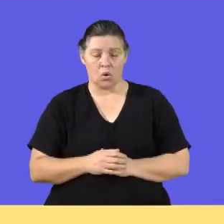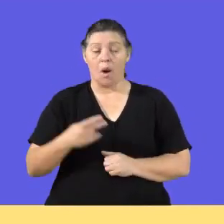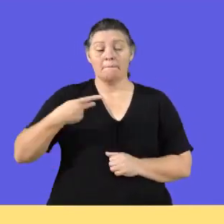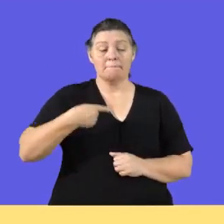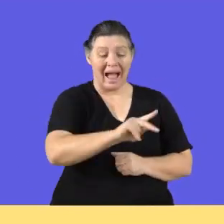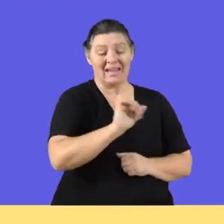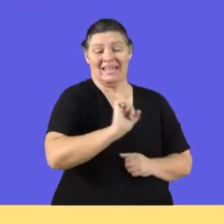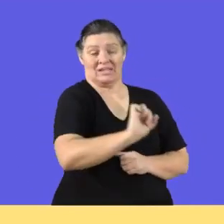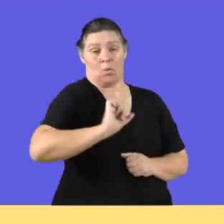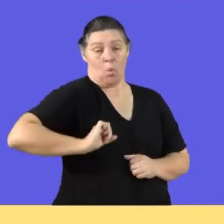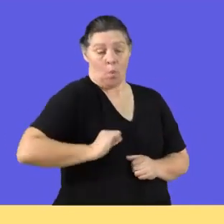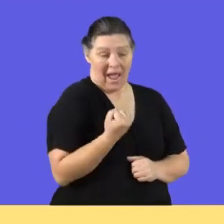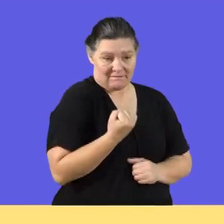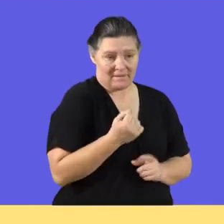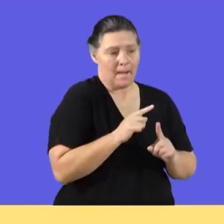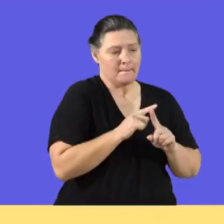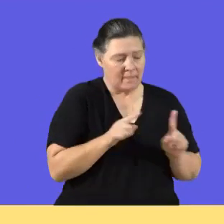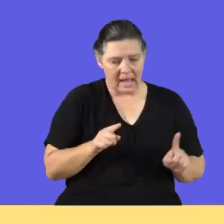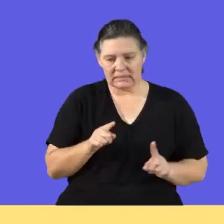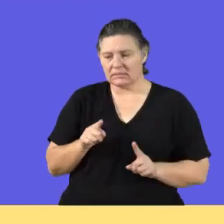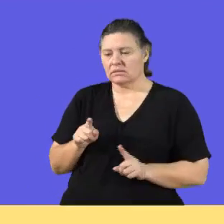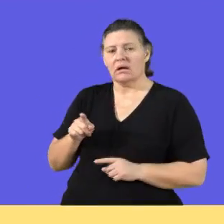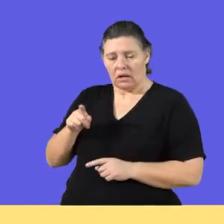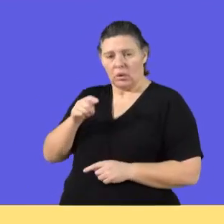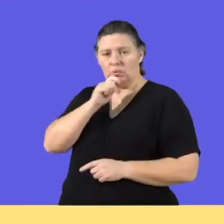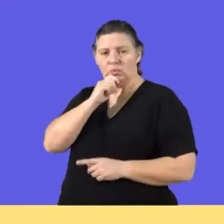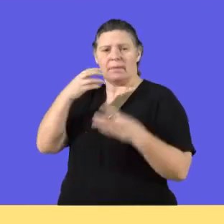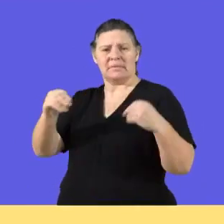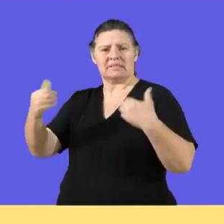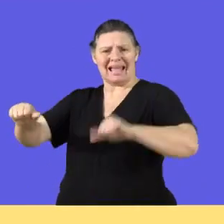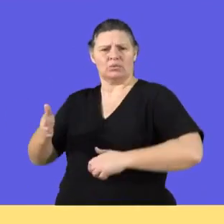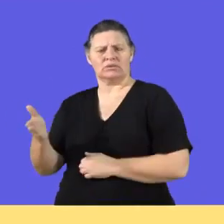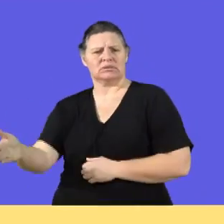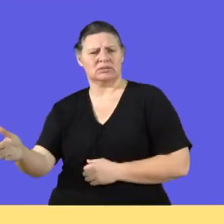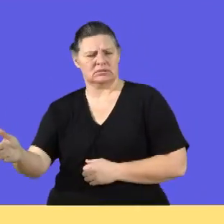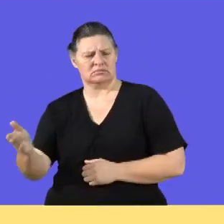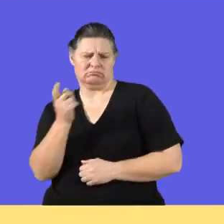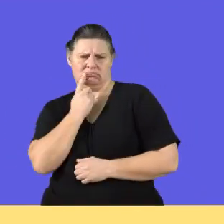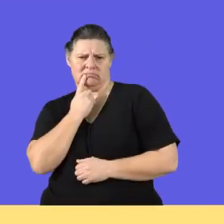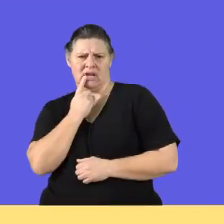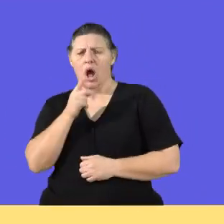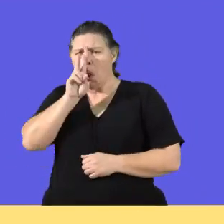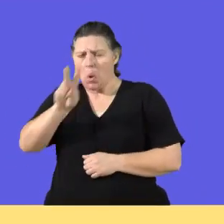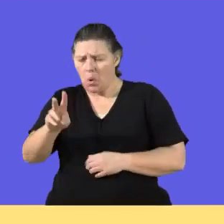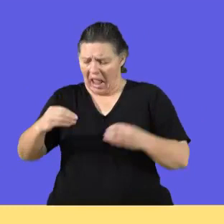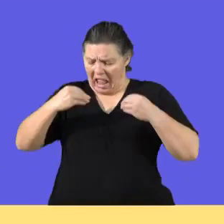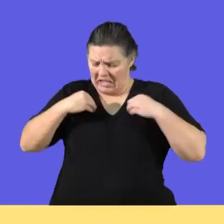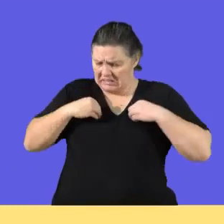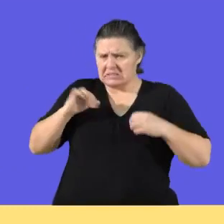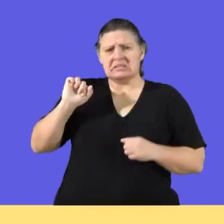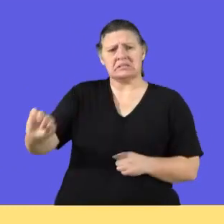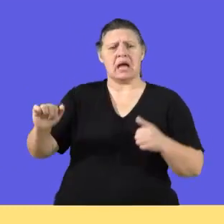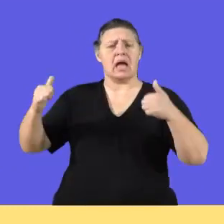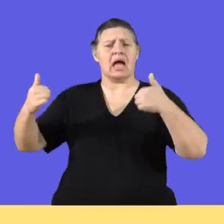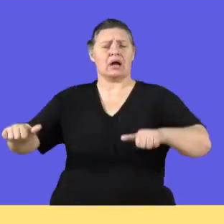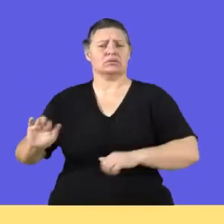the vehicle has been bought for his wife, but then it was bought using the business bank account, and it has also